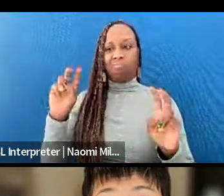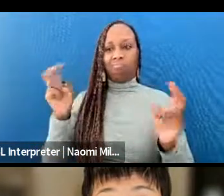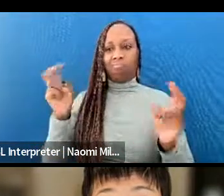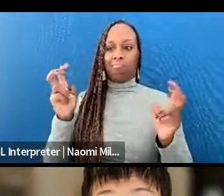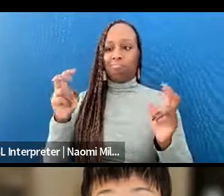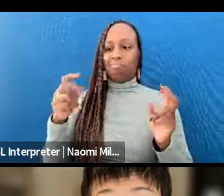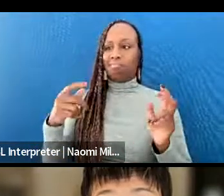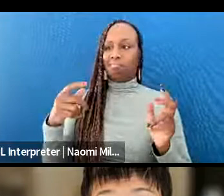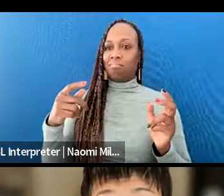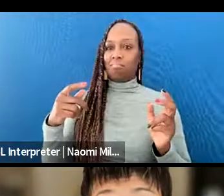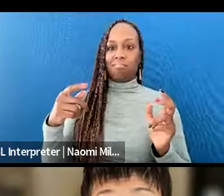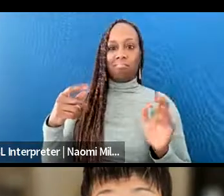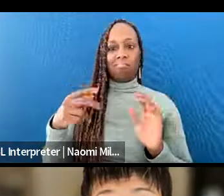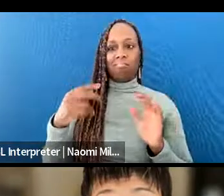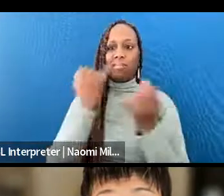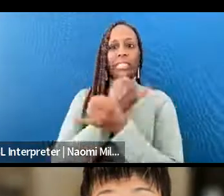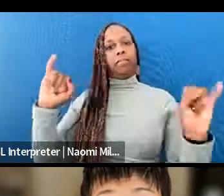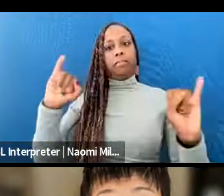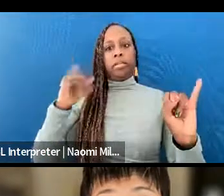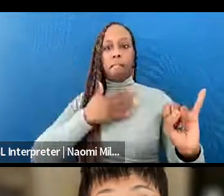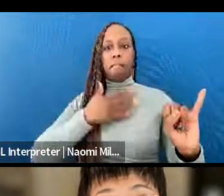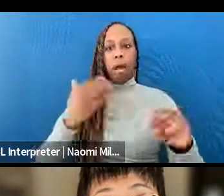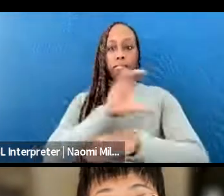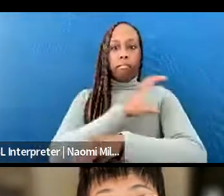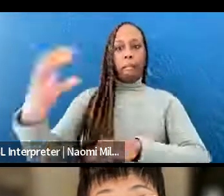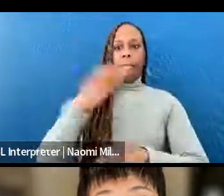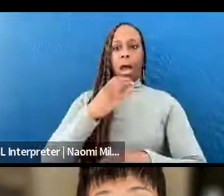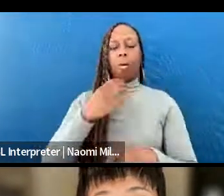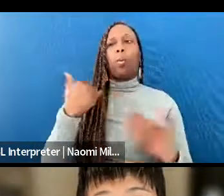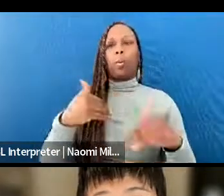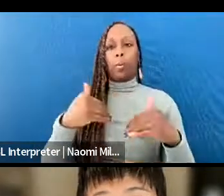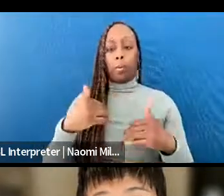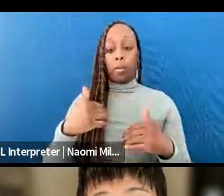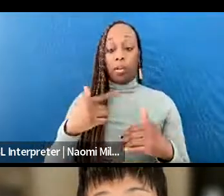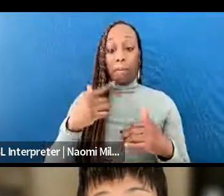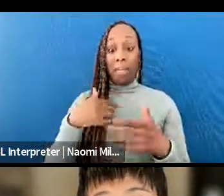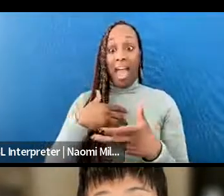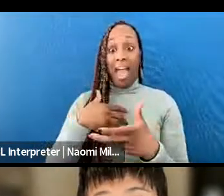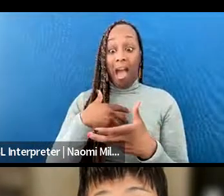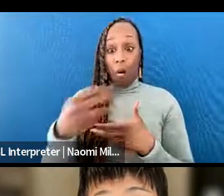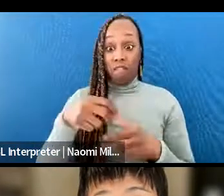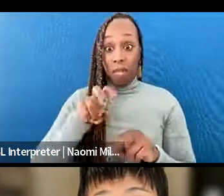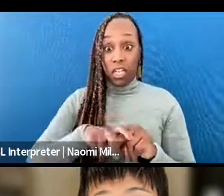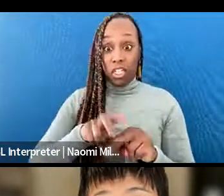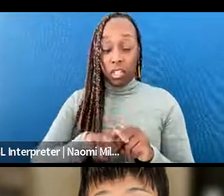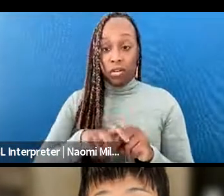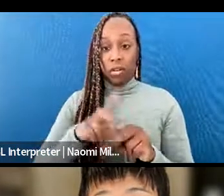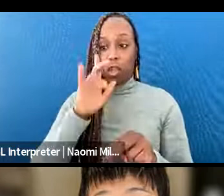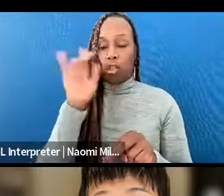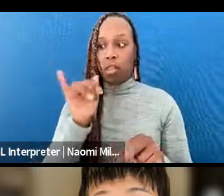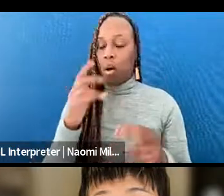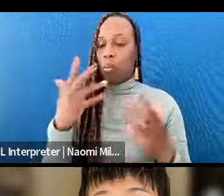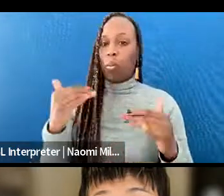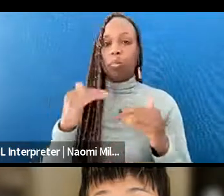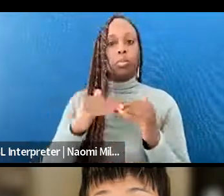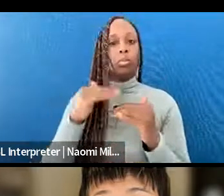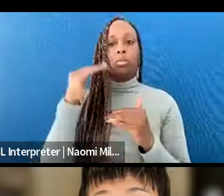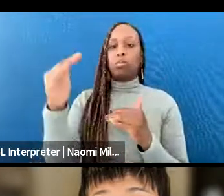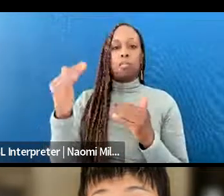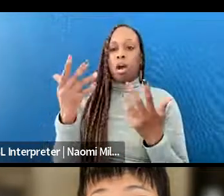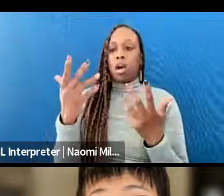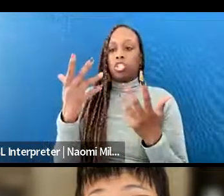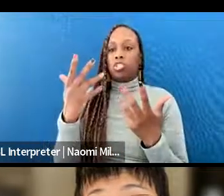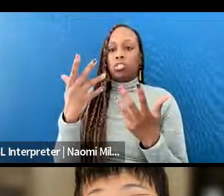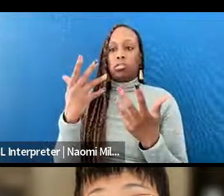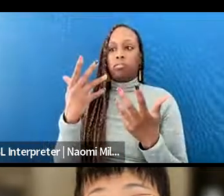source of independence and power. And being out of my chair would be sort of something that would be too much intimacy